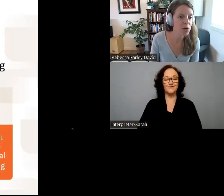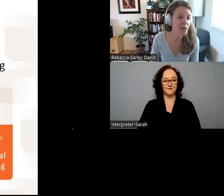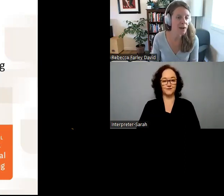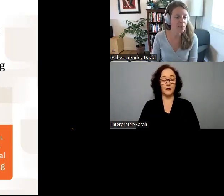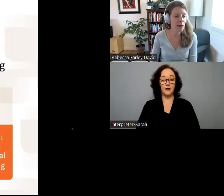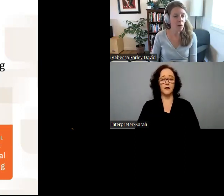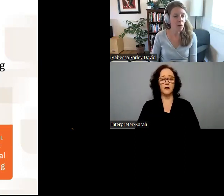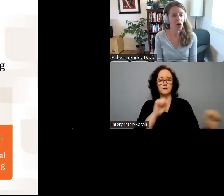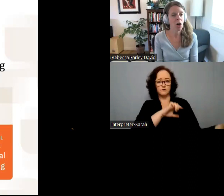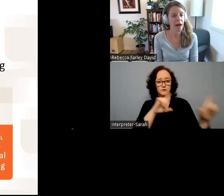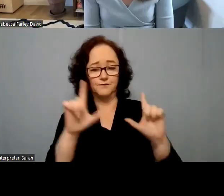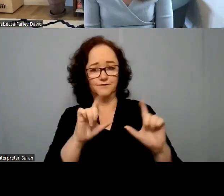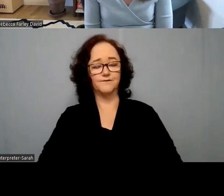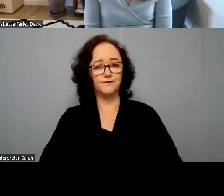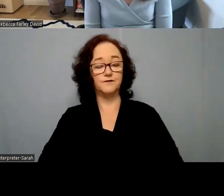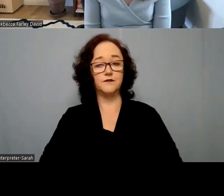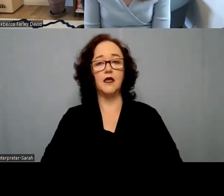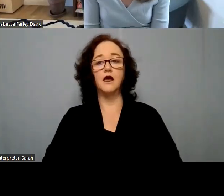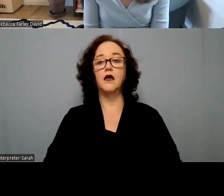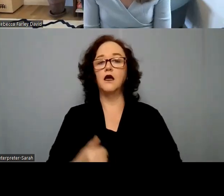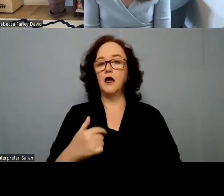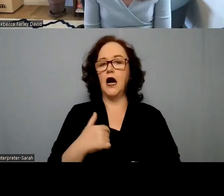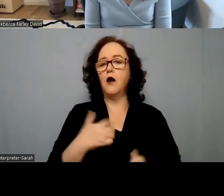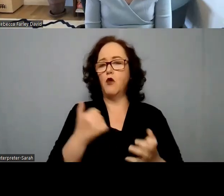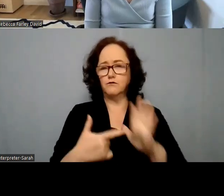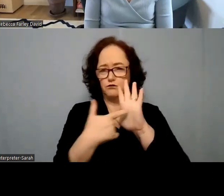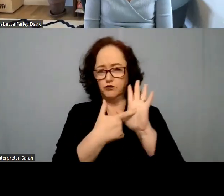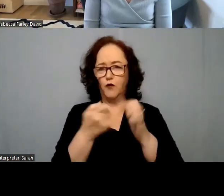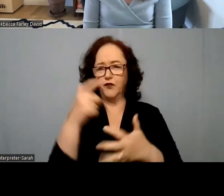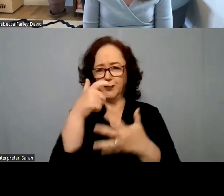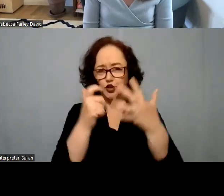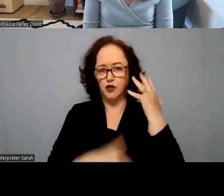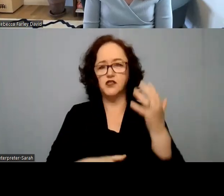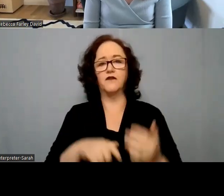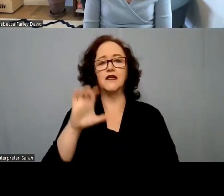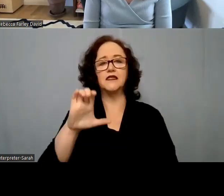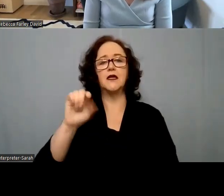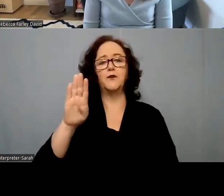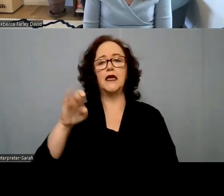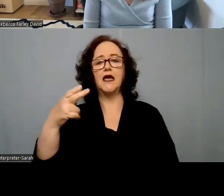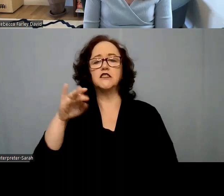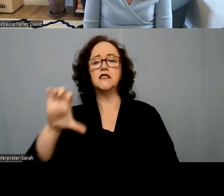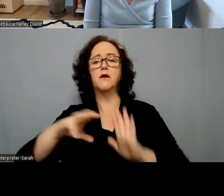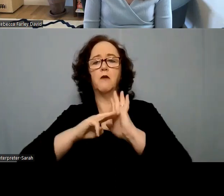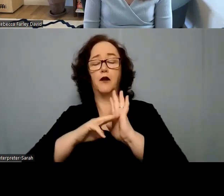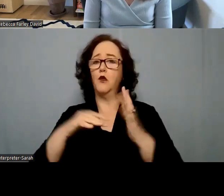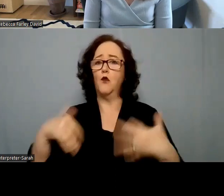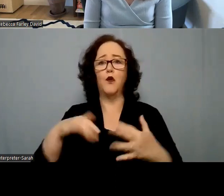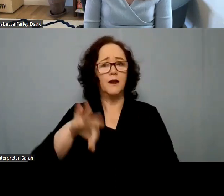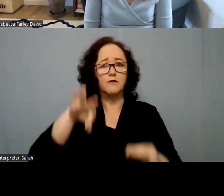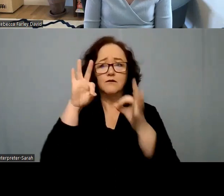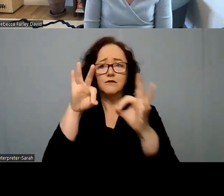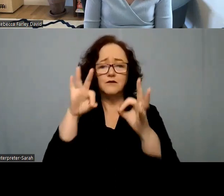So, I want to call out a few features of the CCBHC model that make CCBHCs ideally positioned to provide